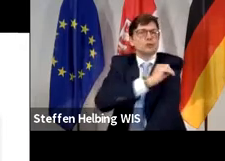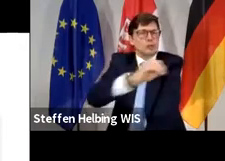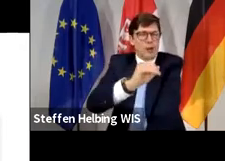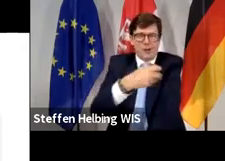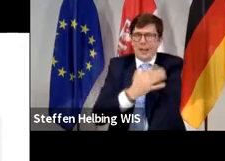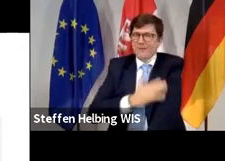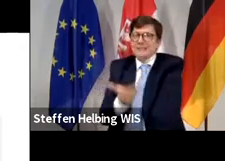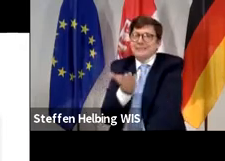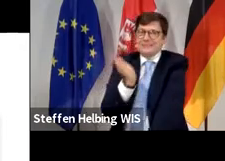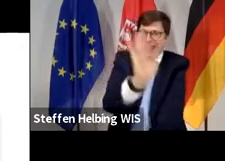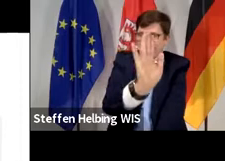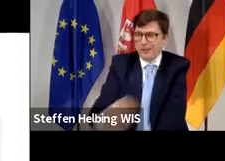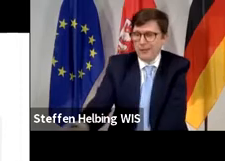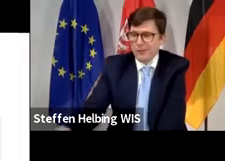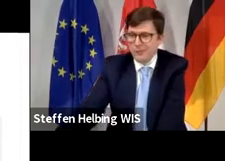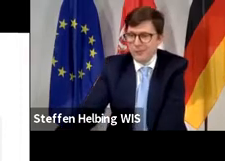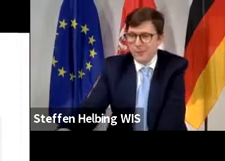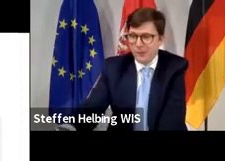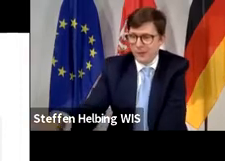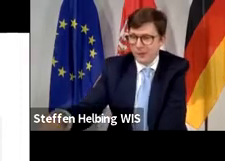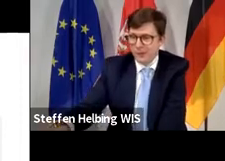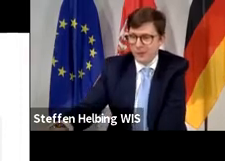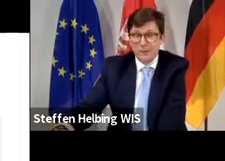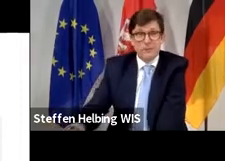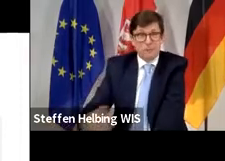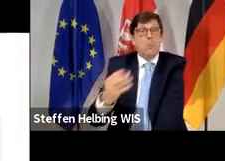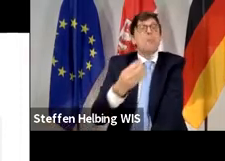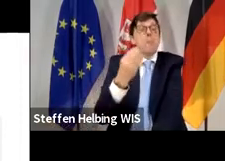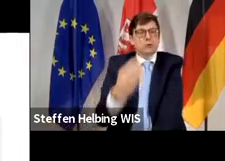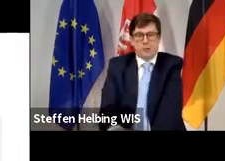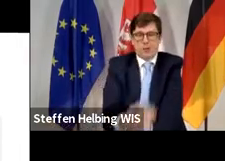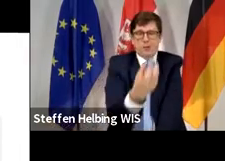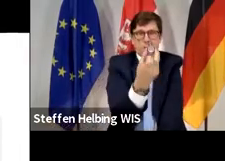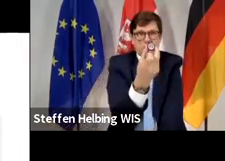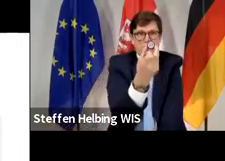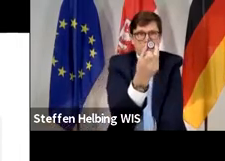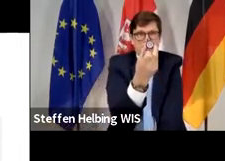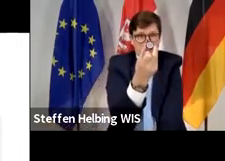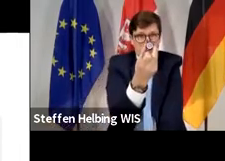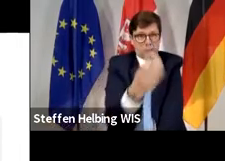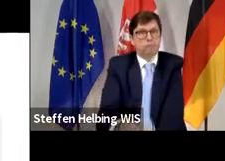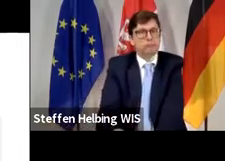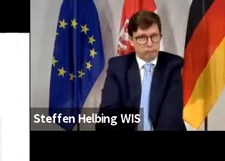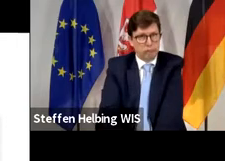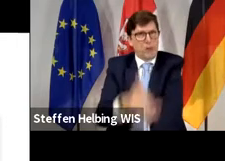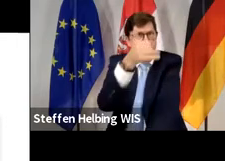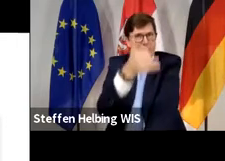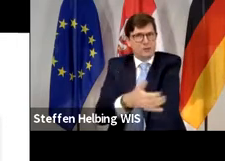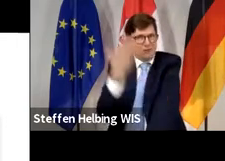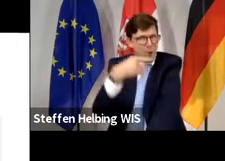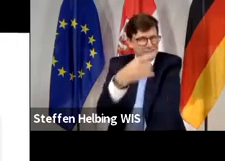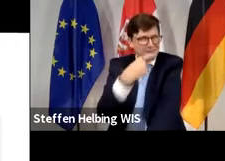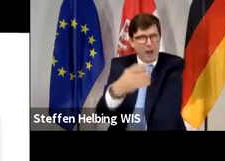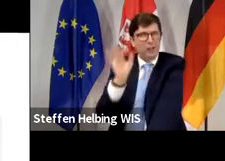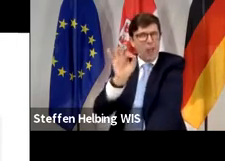via protocol. So if you are in an emergency situation, you just push the button, for example, this button, and